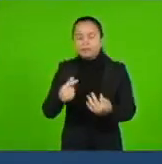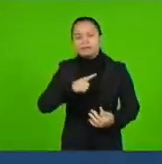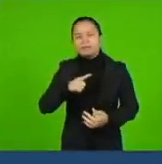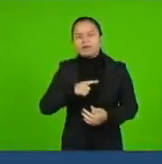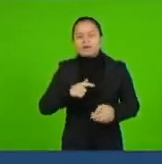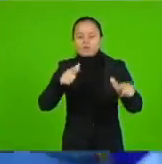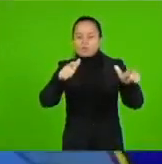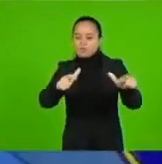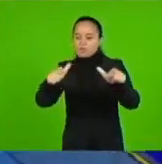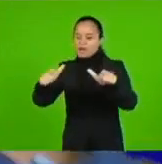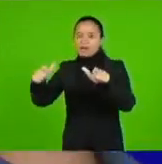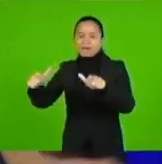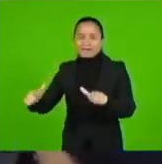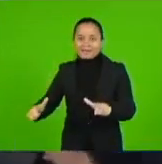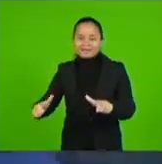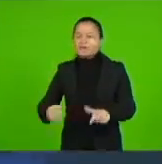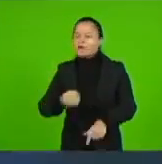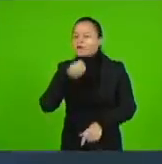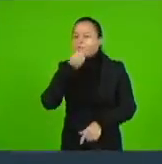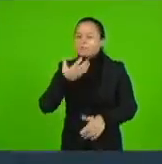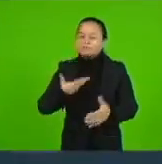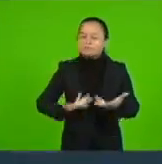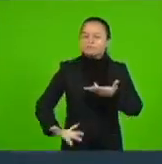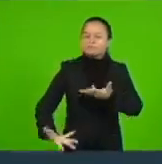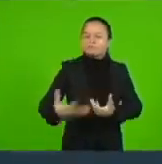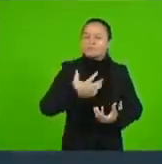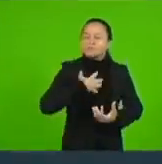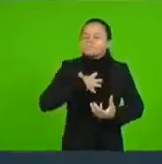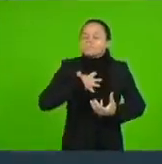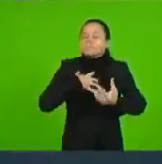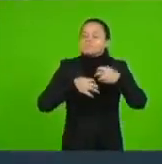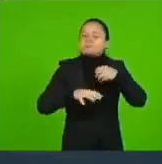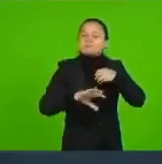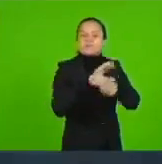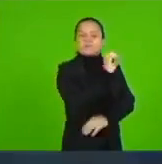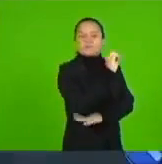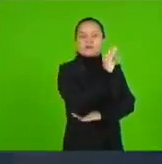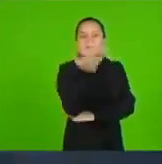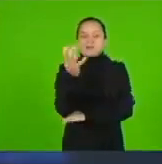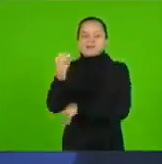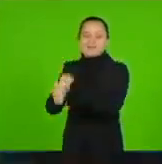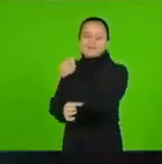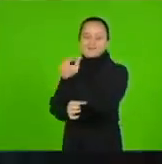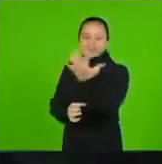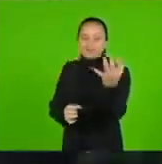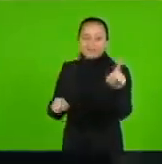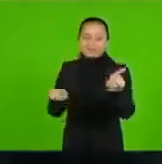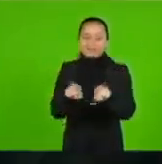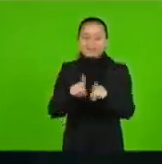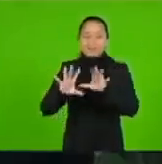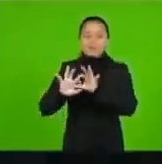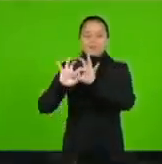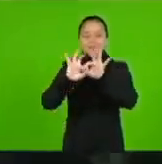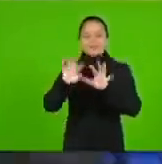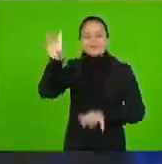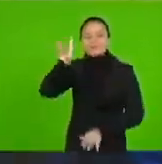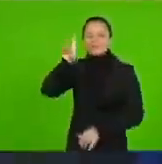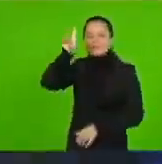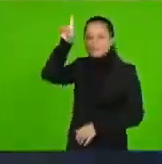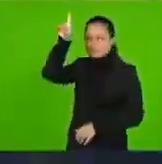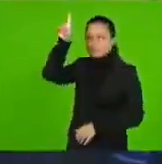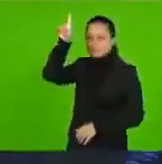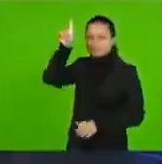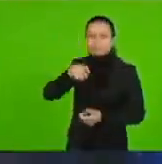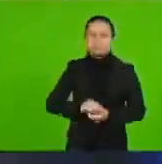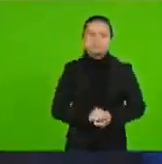may enjoy of spaces in complete harmony with nature, and deep fellowship with the